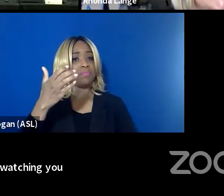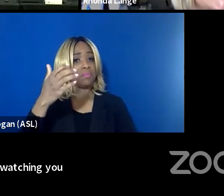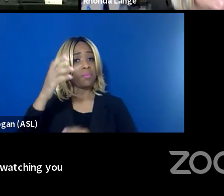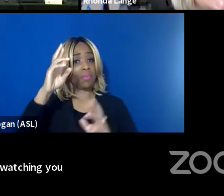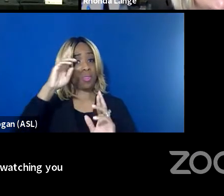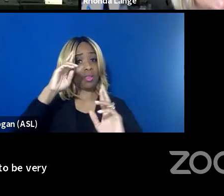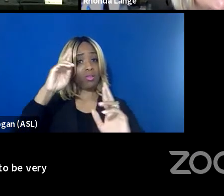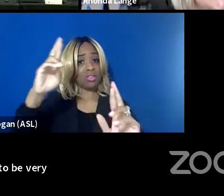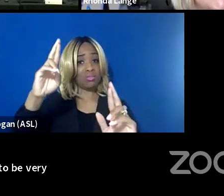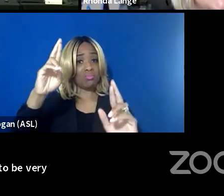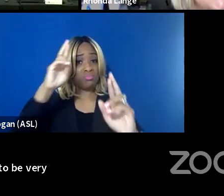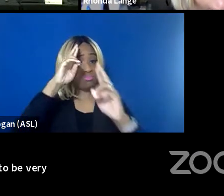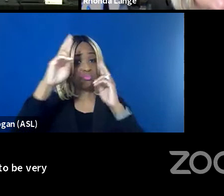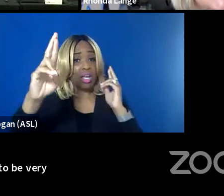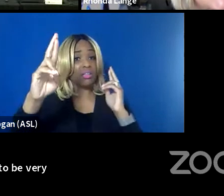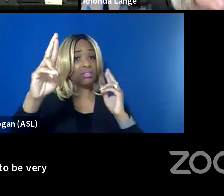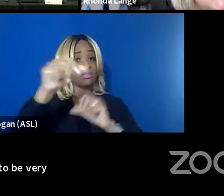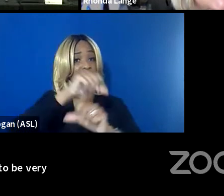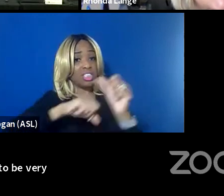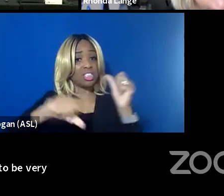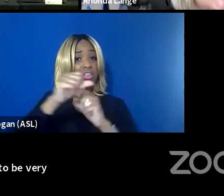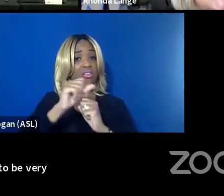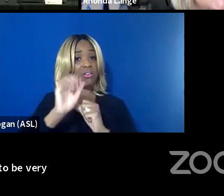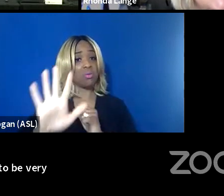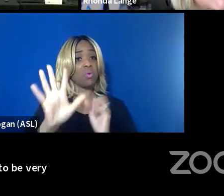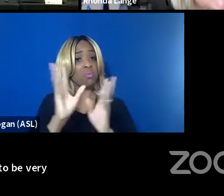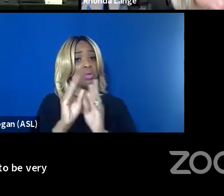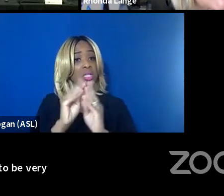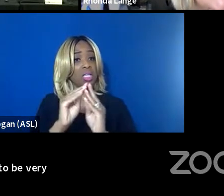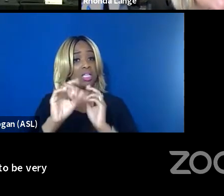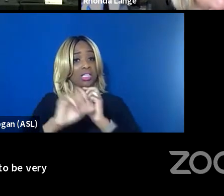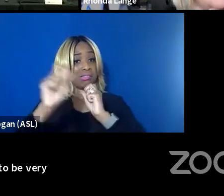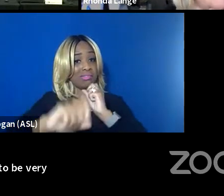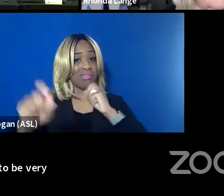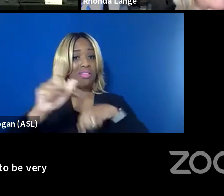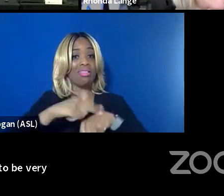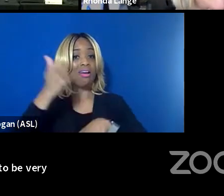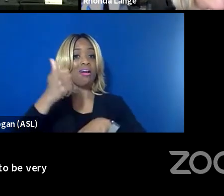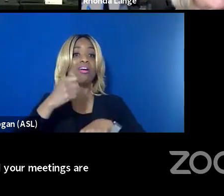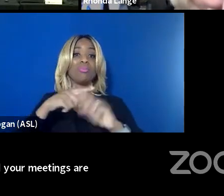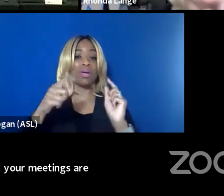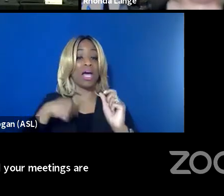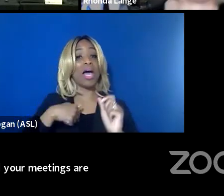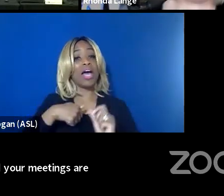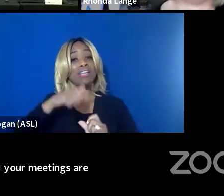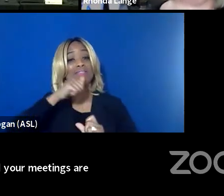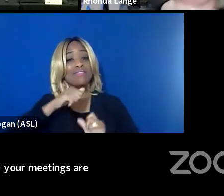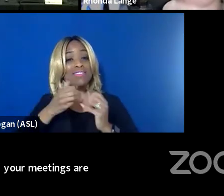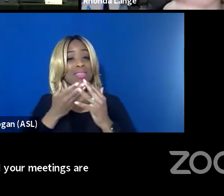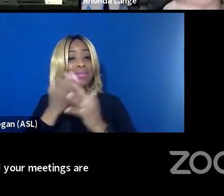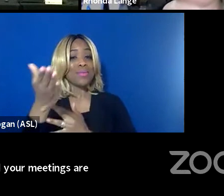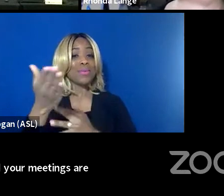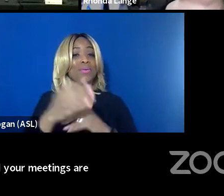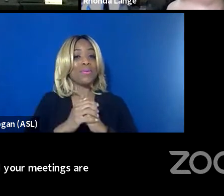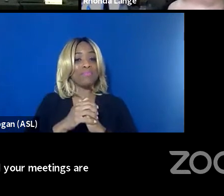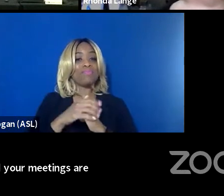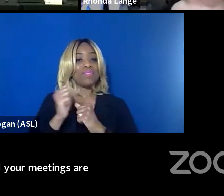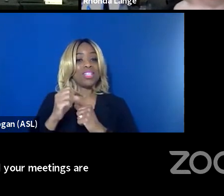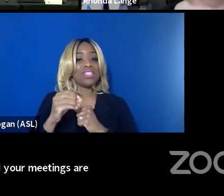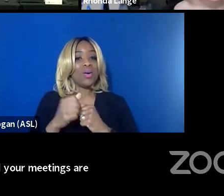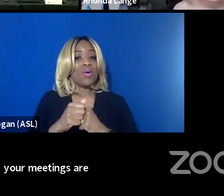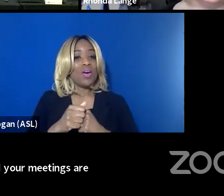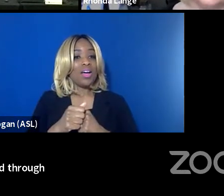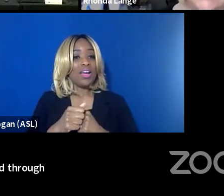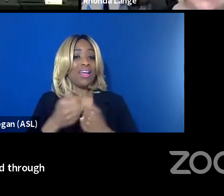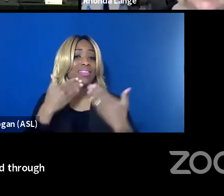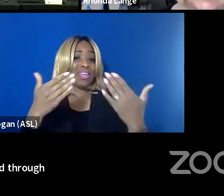respectful of one another, and your meetings are quite long, but I lasted through it. So I thank